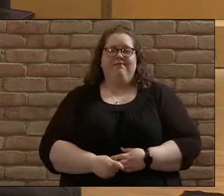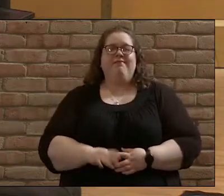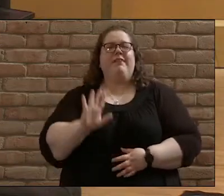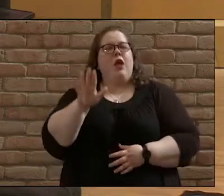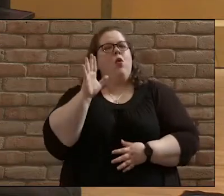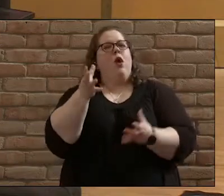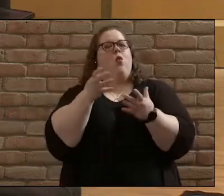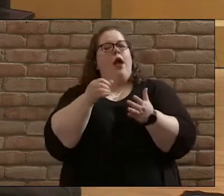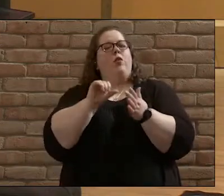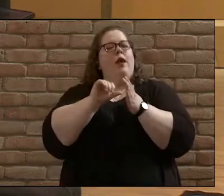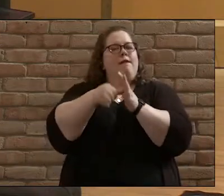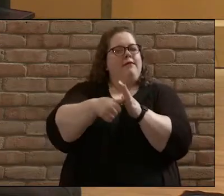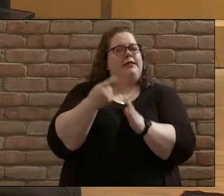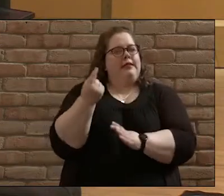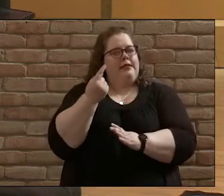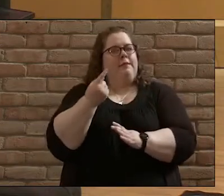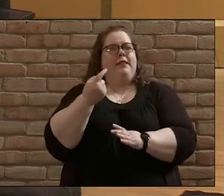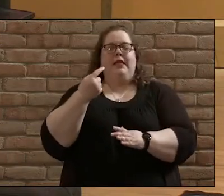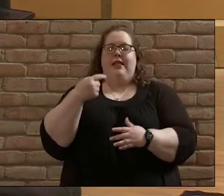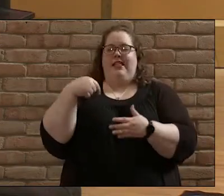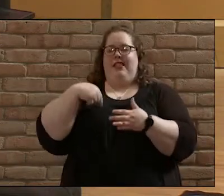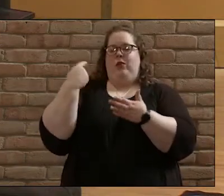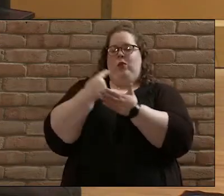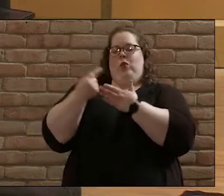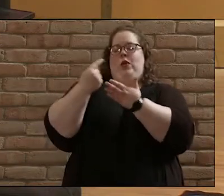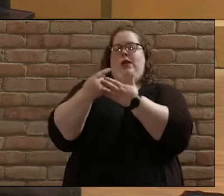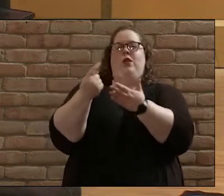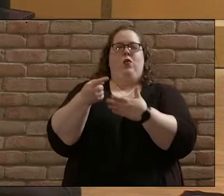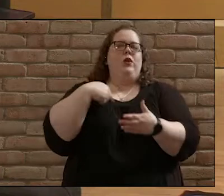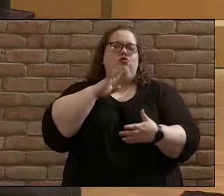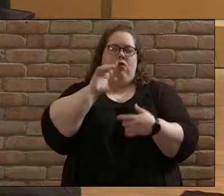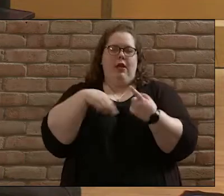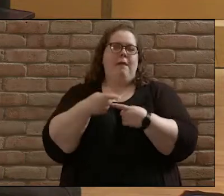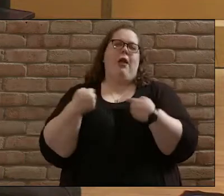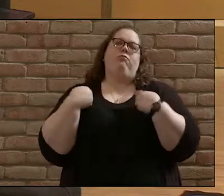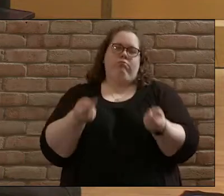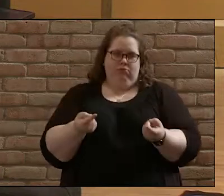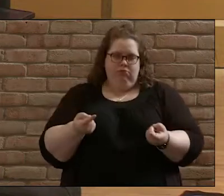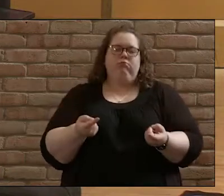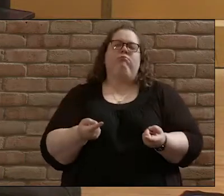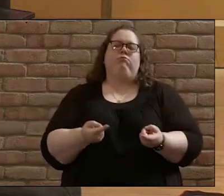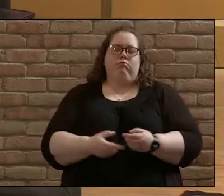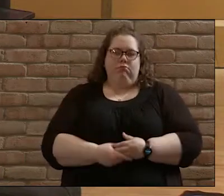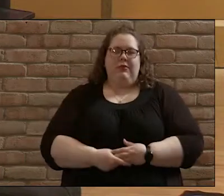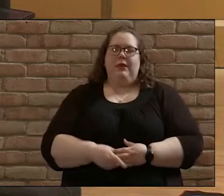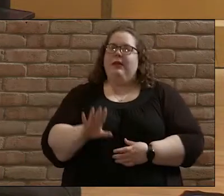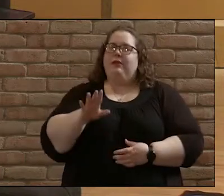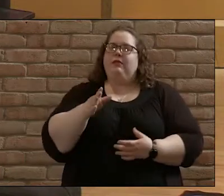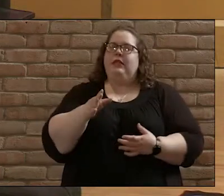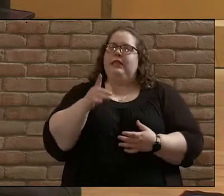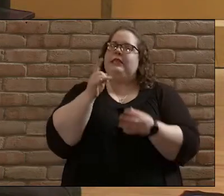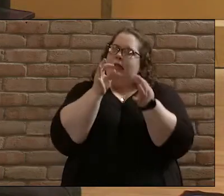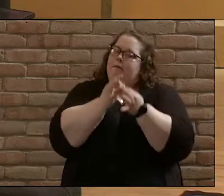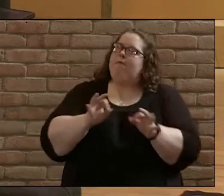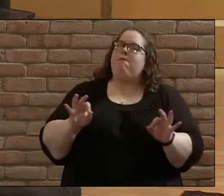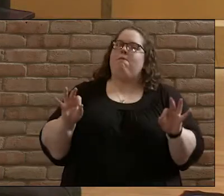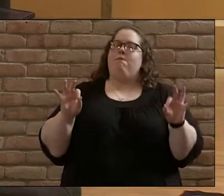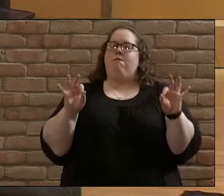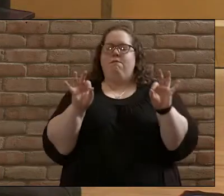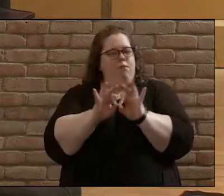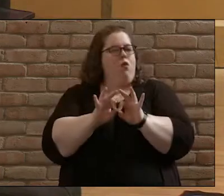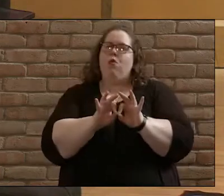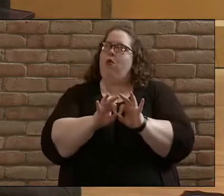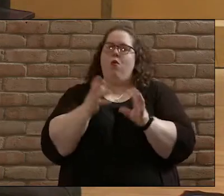something that we have talked about each and every week. We've talked about it quite a bit through this series, but it's super important for us to